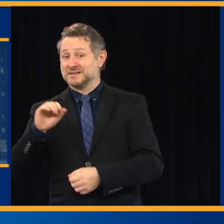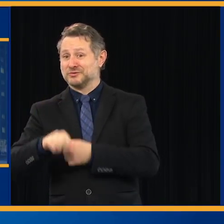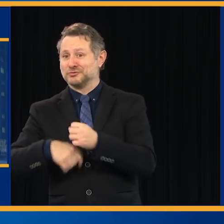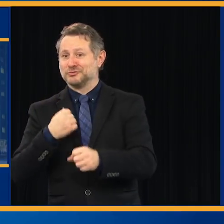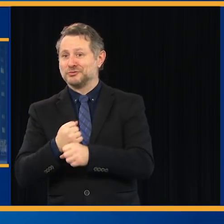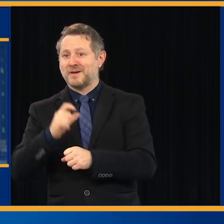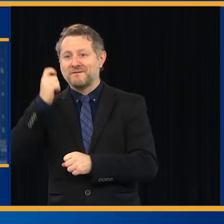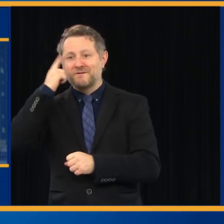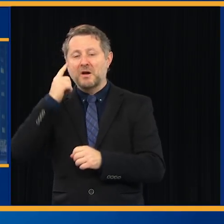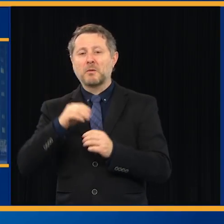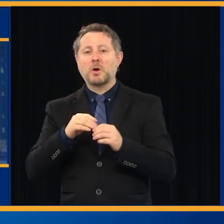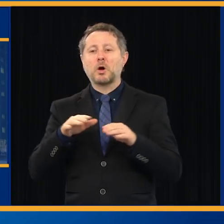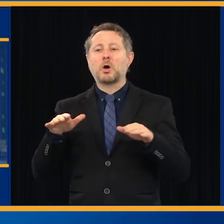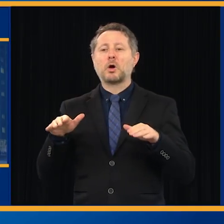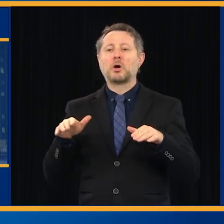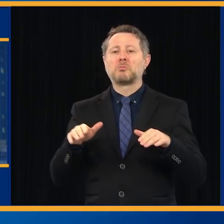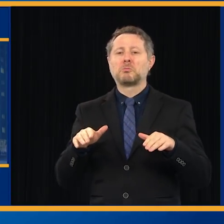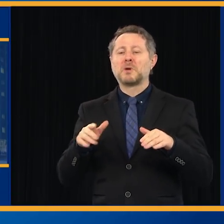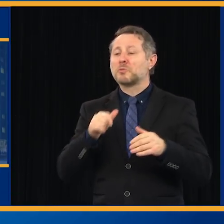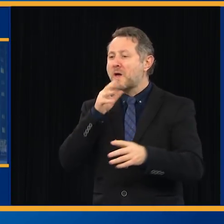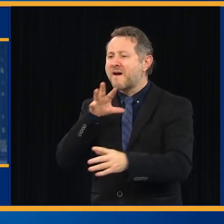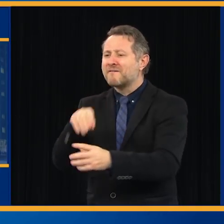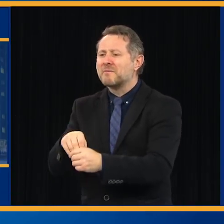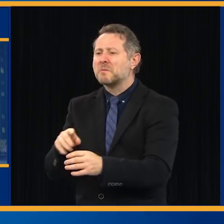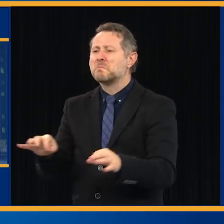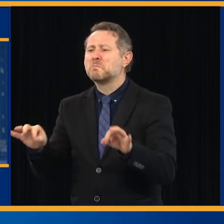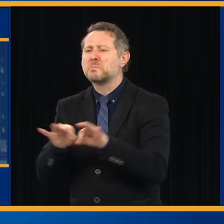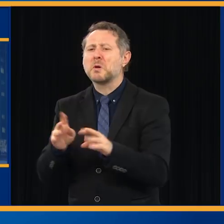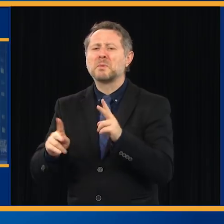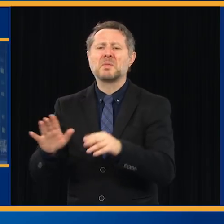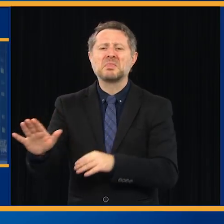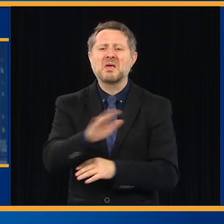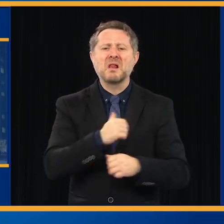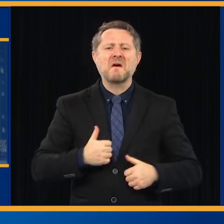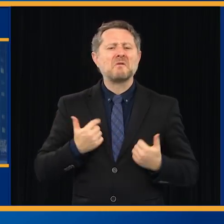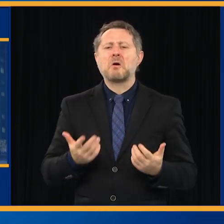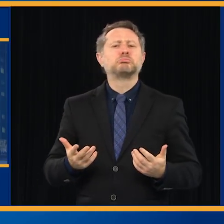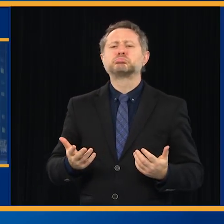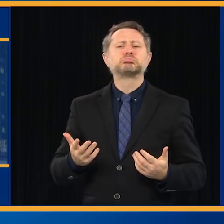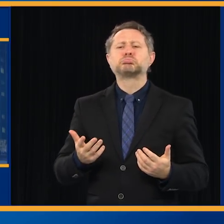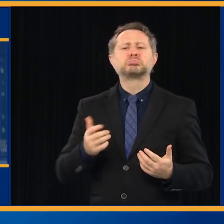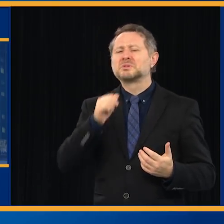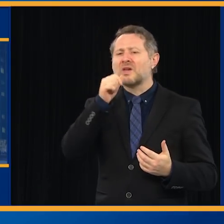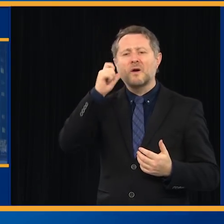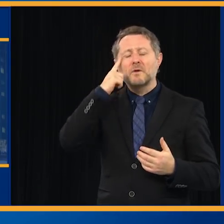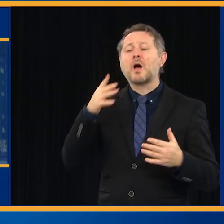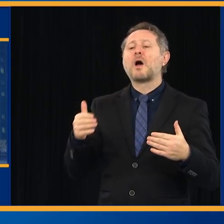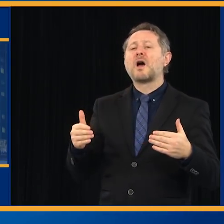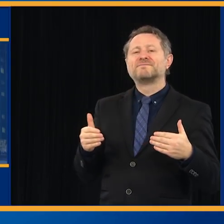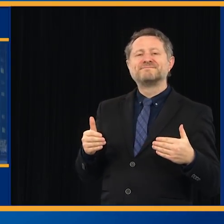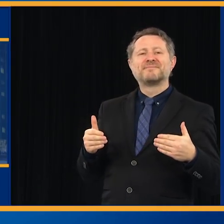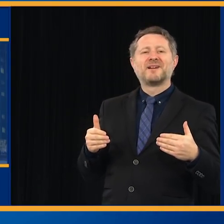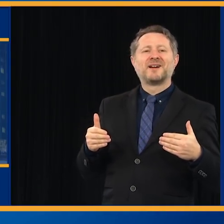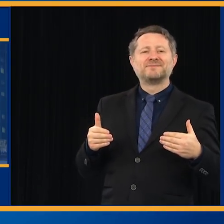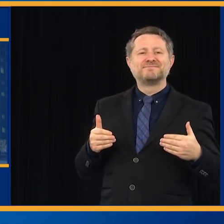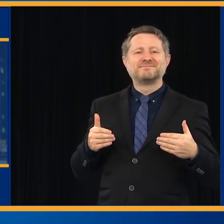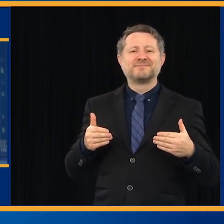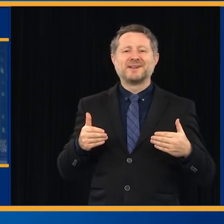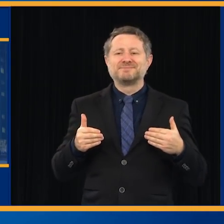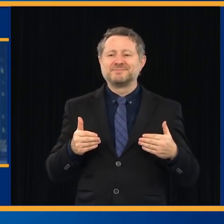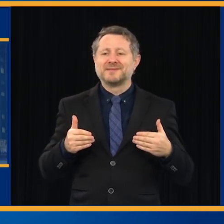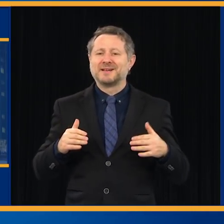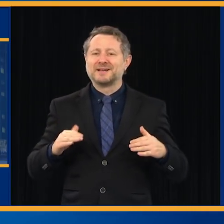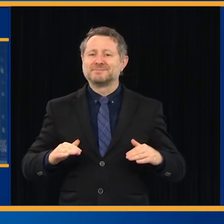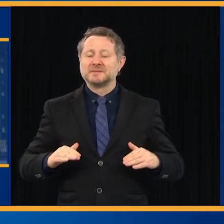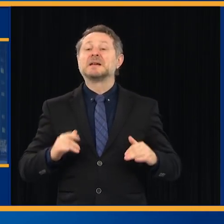government this essential to human life, literally. And government has to